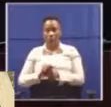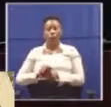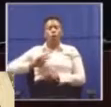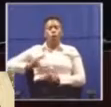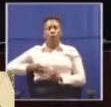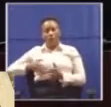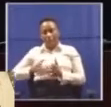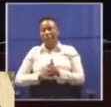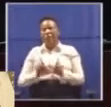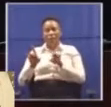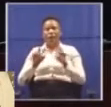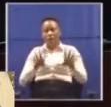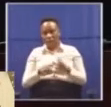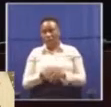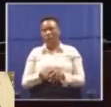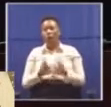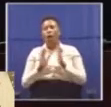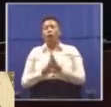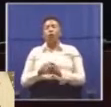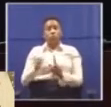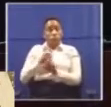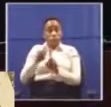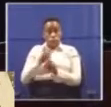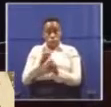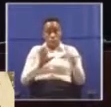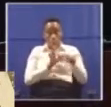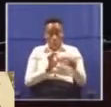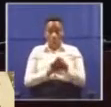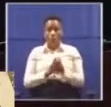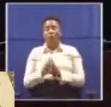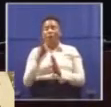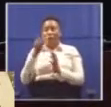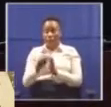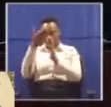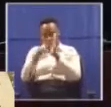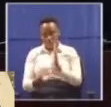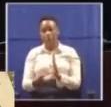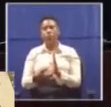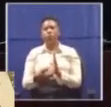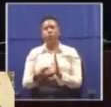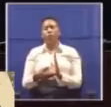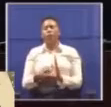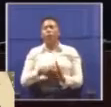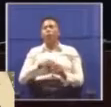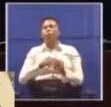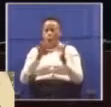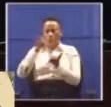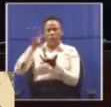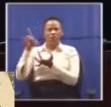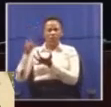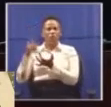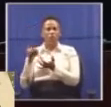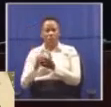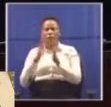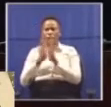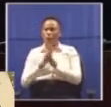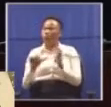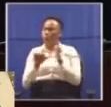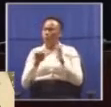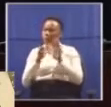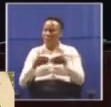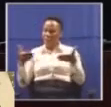domestic violence helplines, police protection, legal aid, and other critical services were identified as essential services. And I would